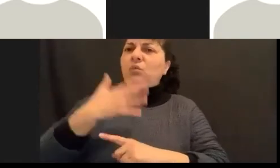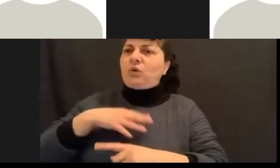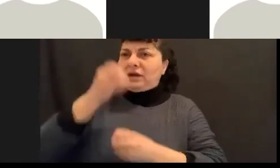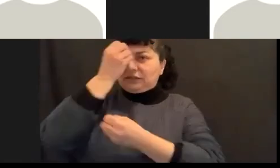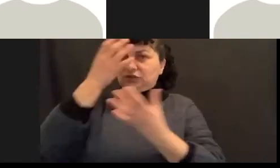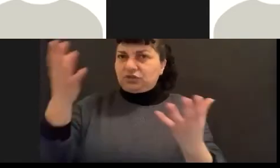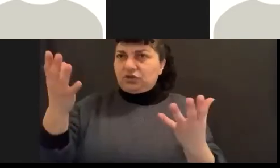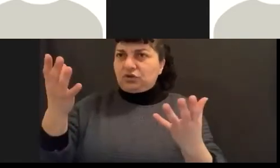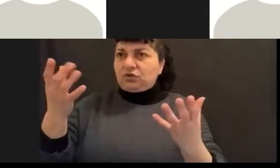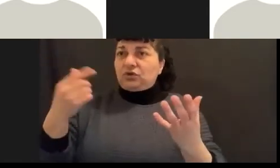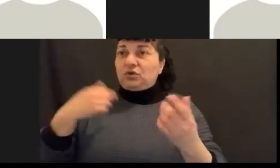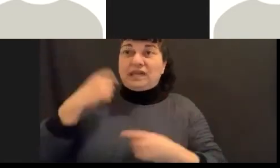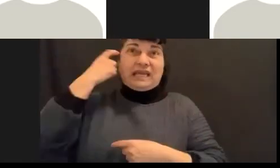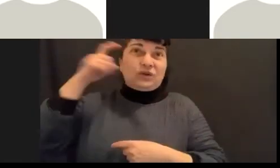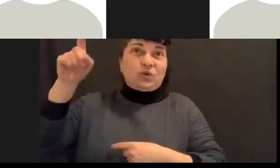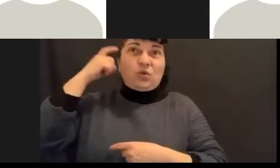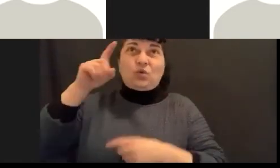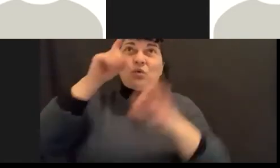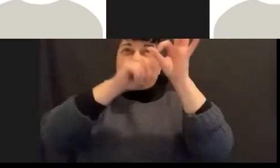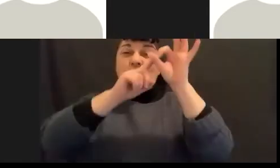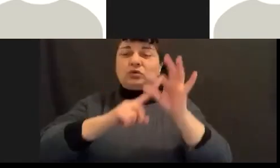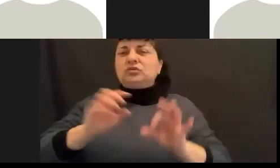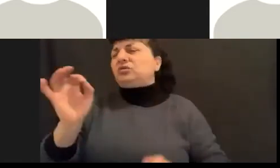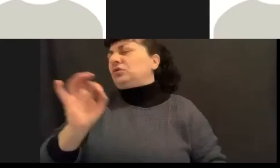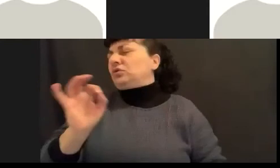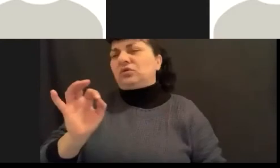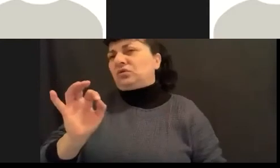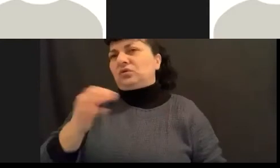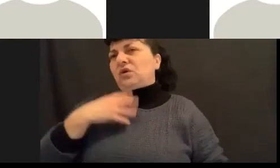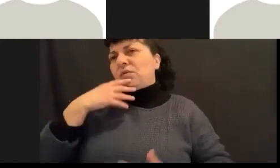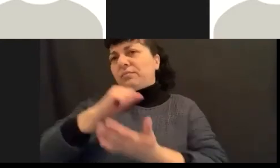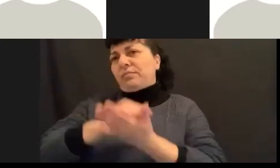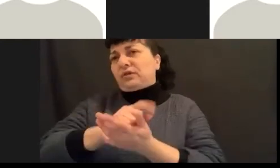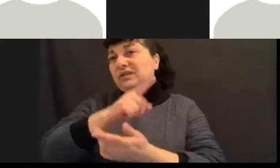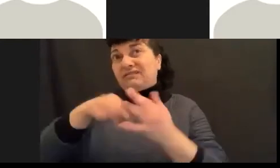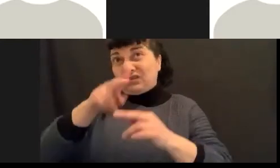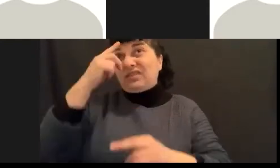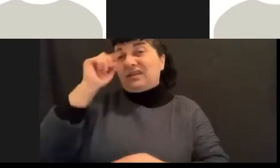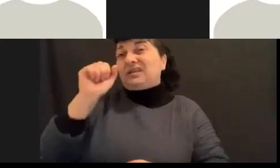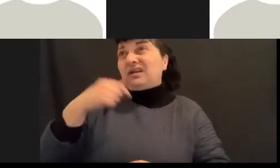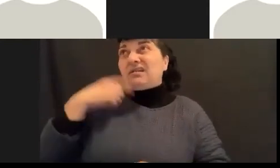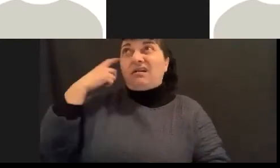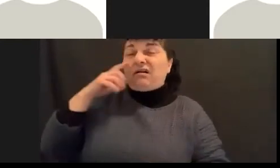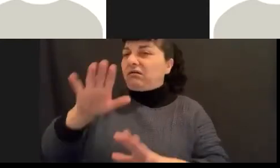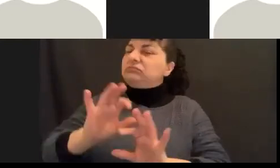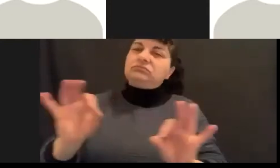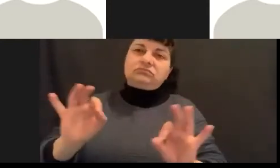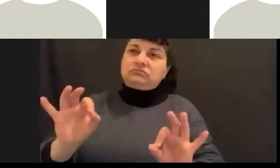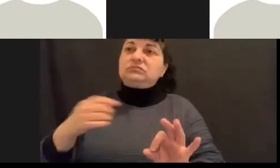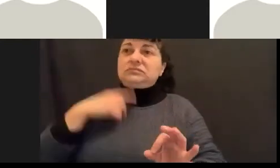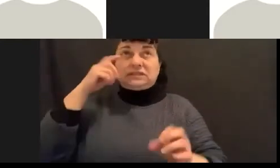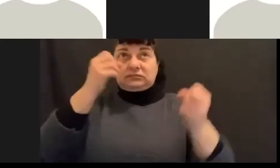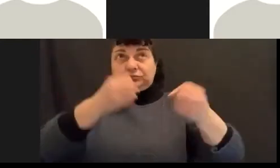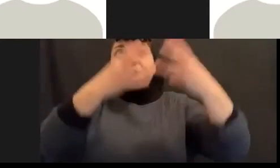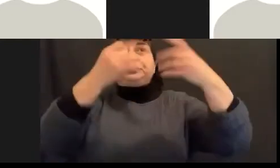to ignore questions, and sorry if you think that's the case, that's not our intent. We're trying to move through the questions as they're appearing and get to as